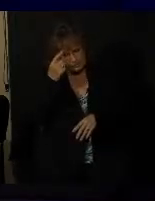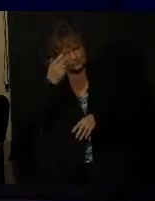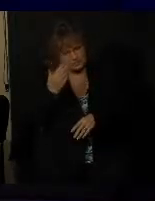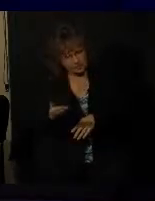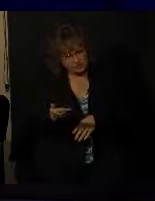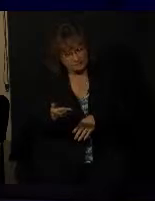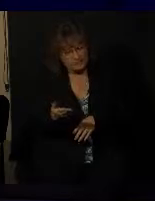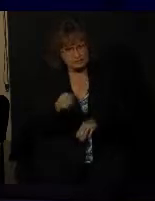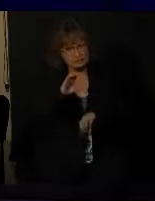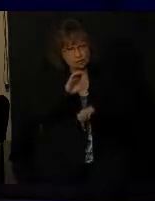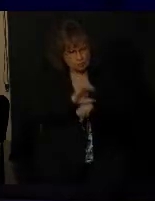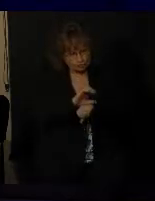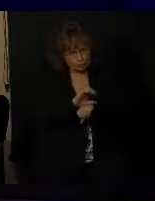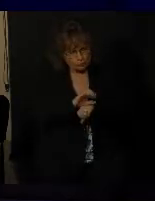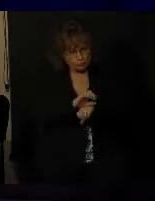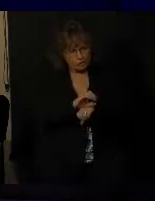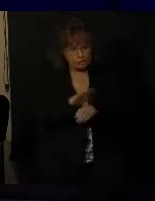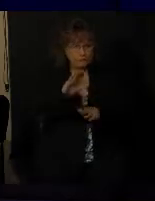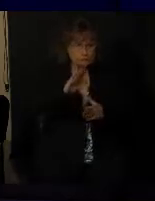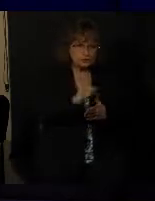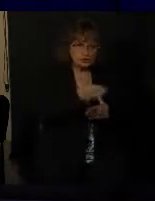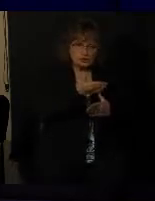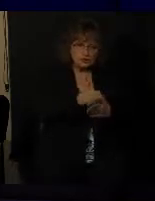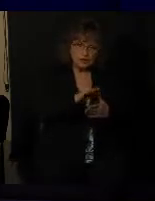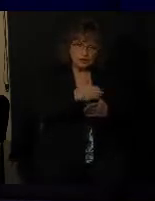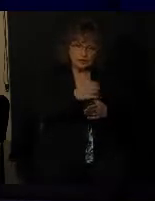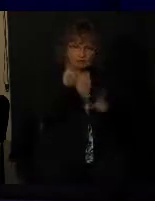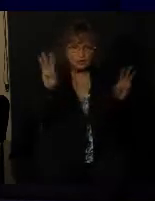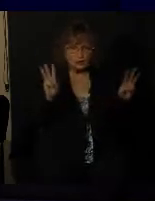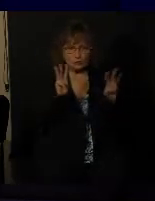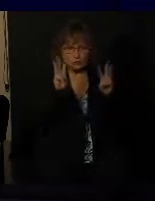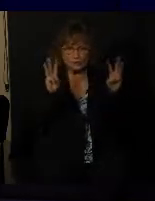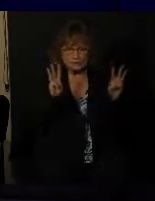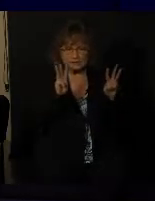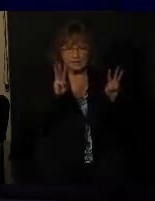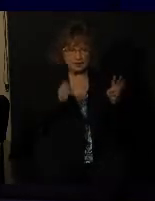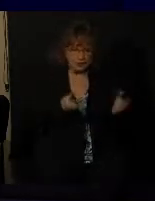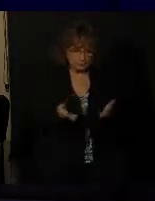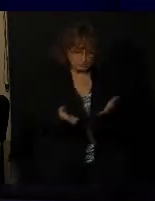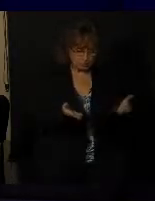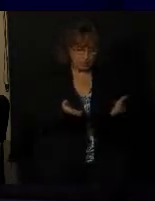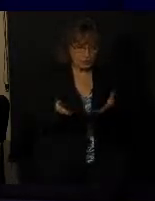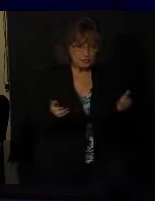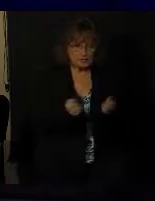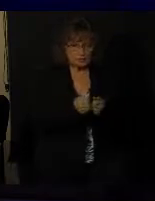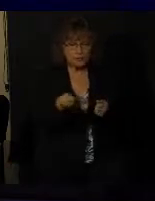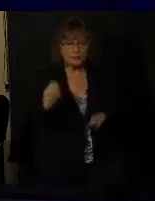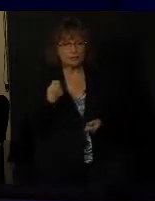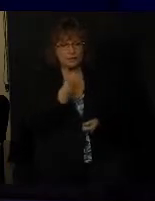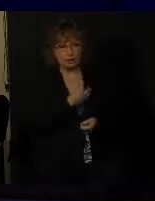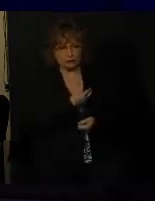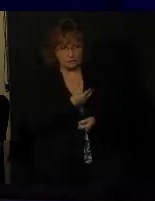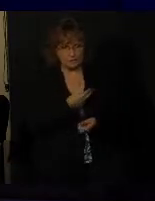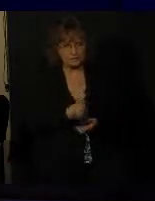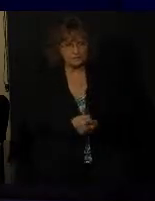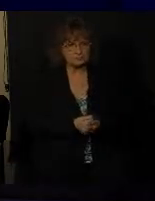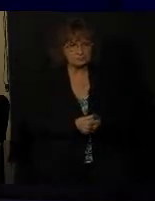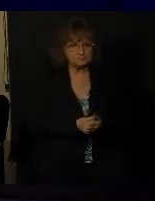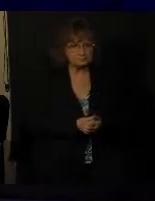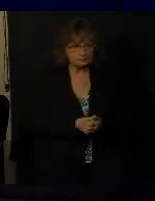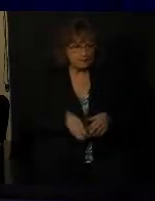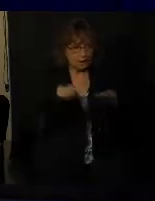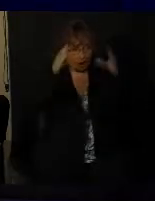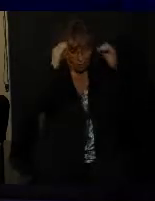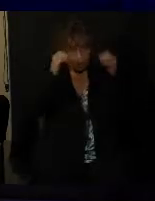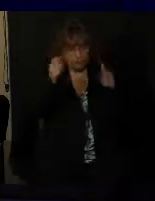for sharing your Wednesday service with us. It's never fun to hear a missionary, so bear with me. I'm going to, hopefully, the first